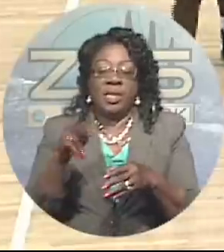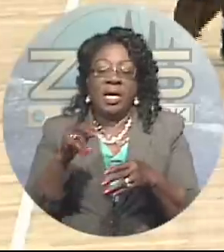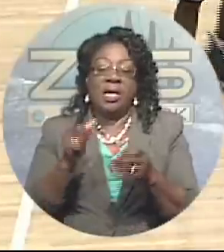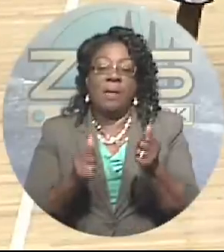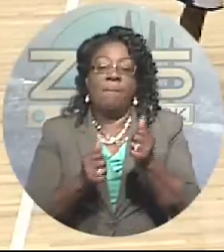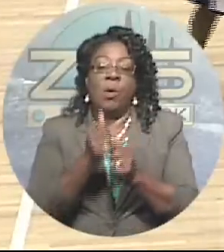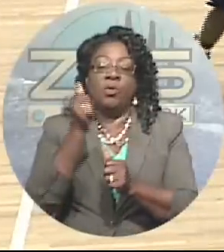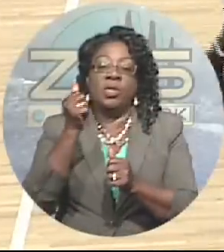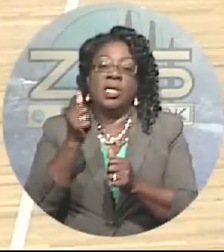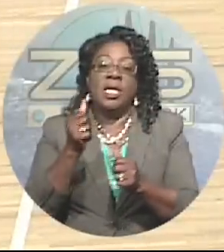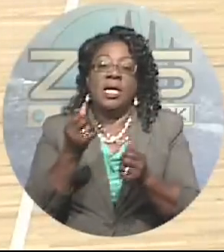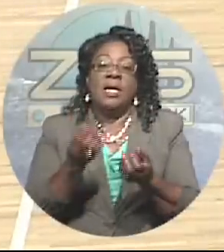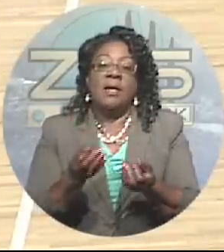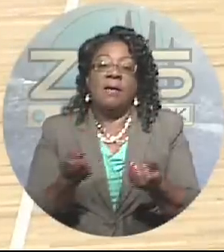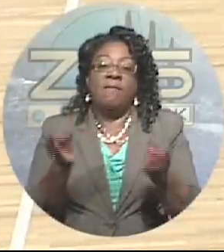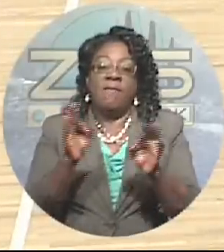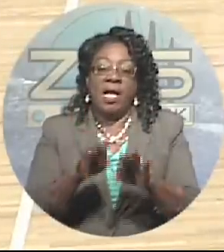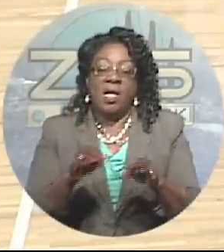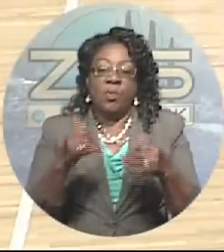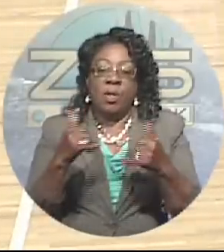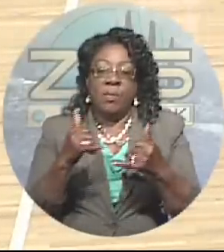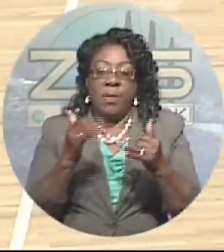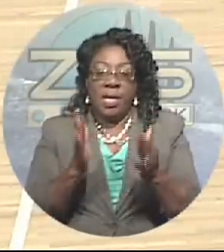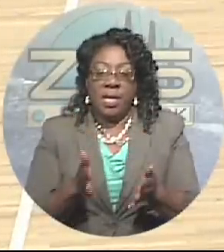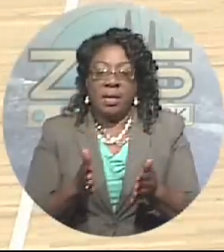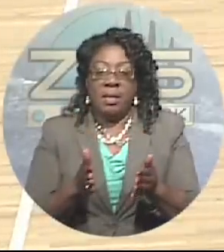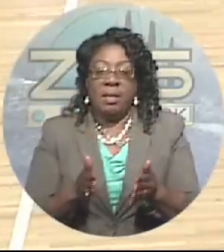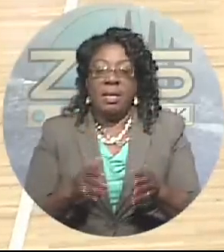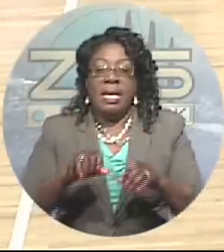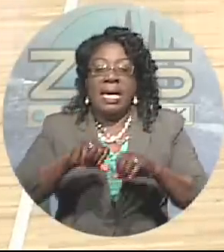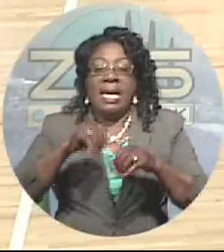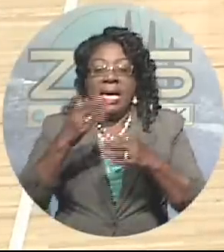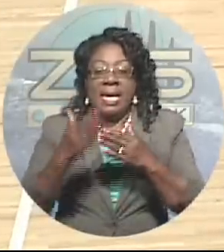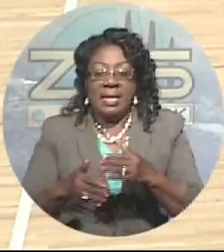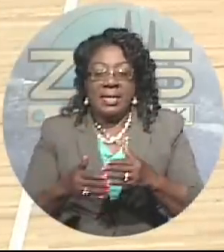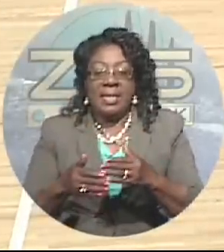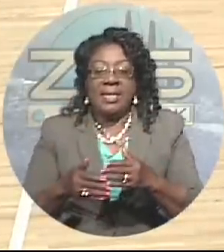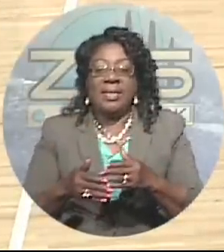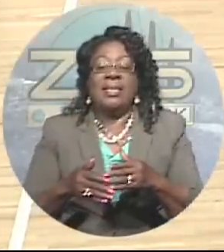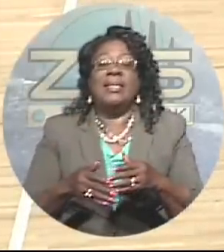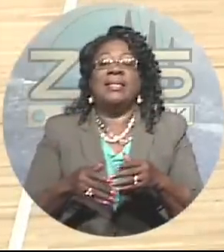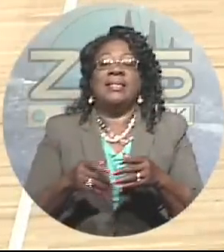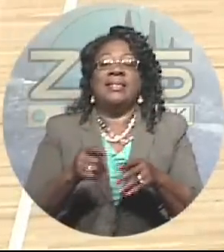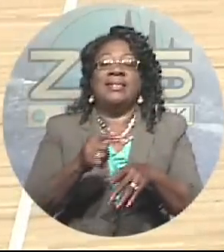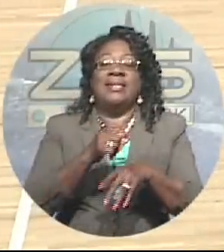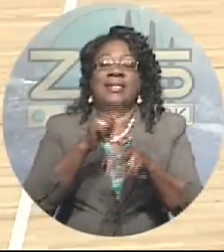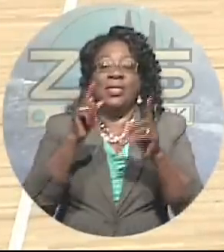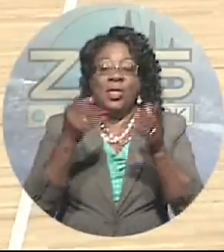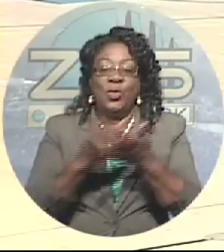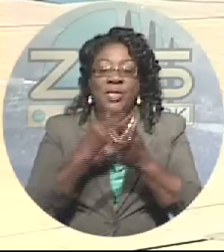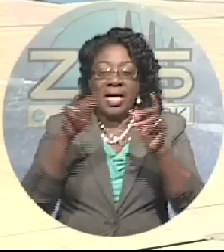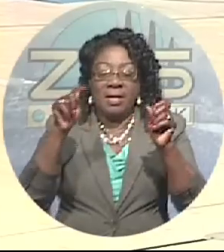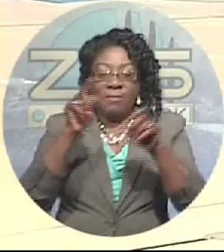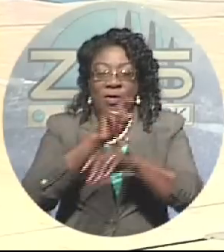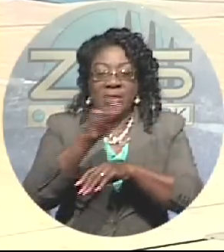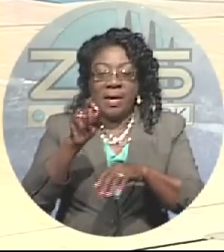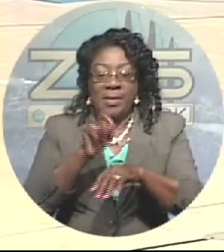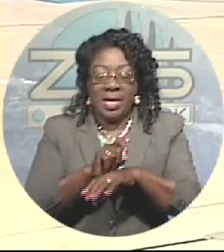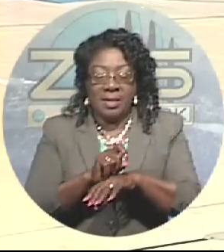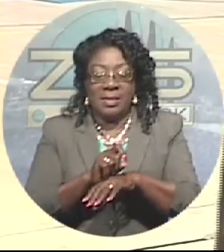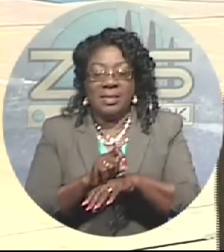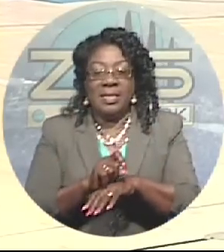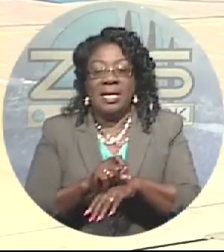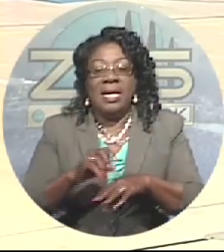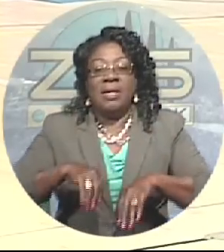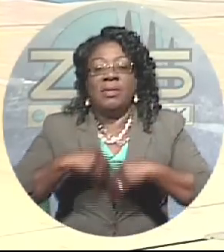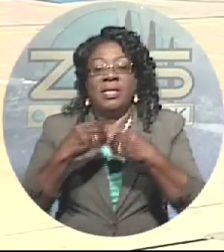the Falcons the 58-52 win, ending the 6-year drought for Grand Bahama and 7th title for Tabernacle. Feels great, but I just